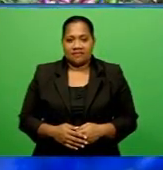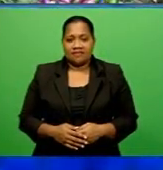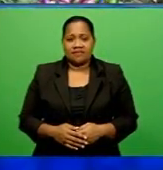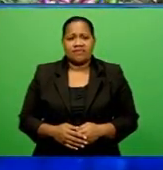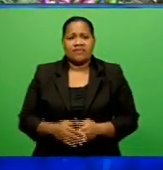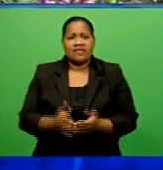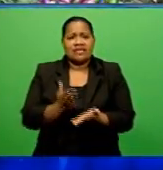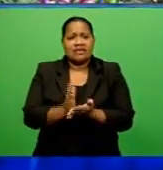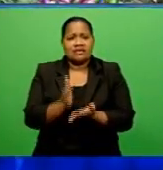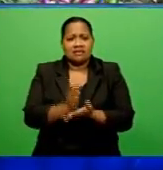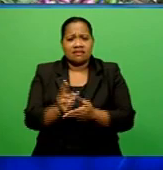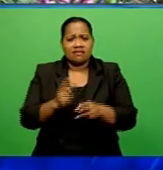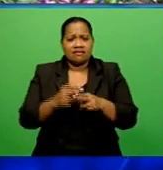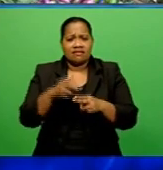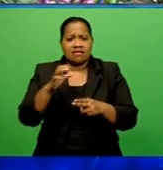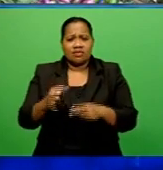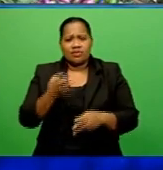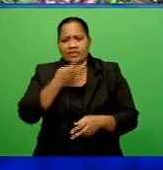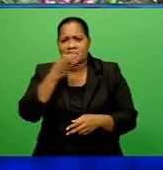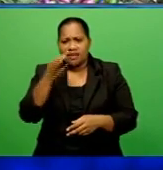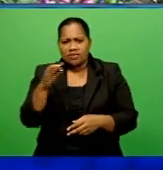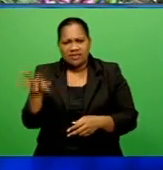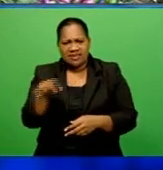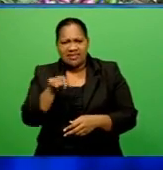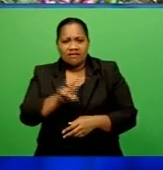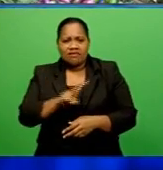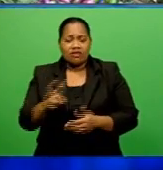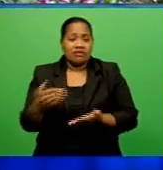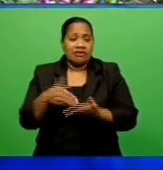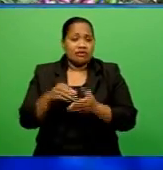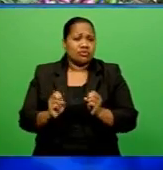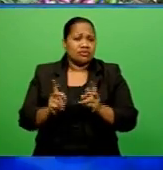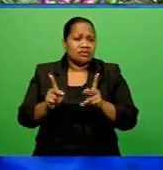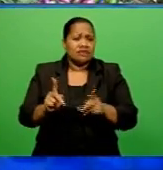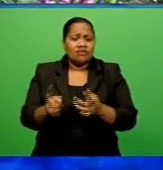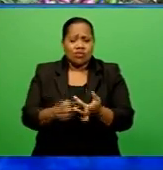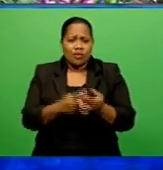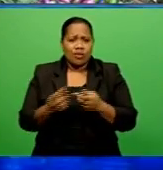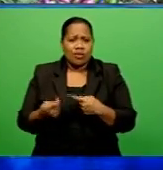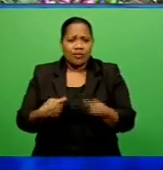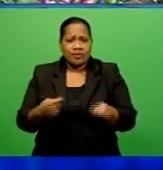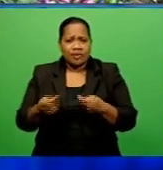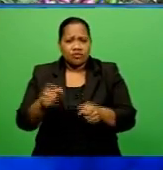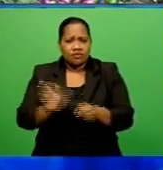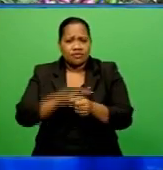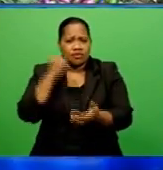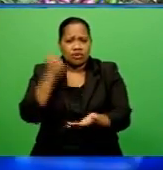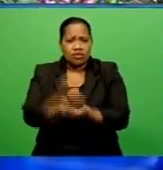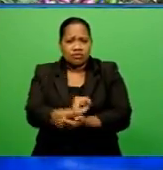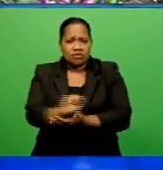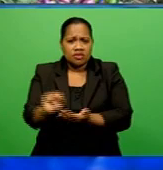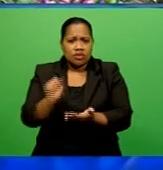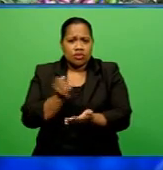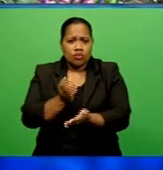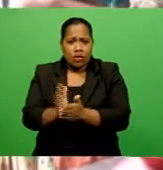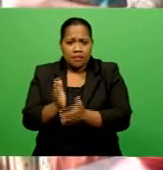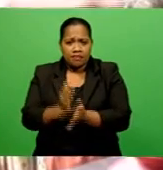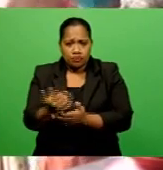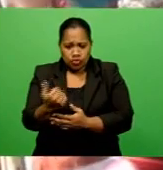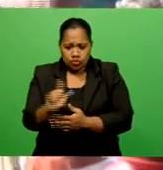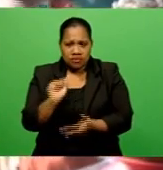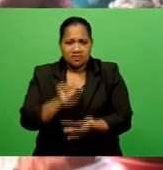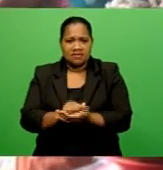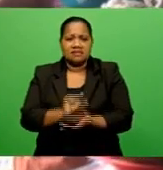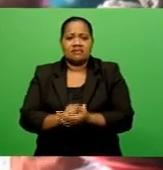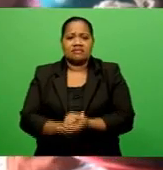Cassava farmers are urged to take advantage of the value-adding opportunities from markets that will ensure their crops is put to good use.